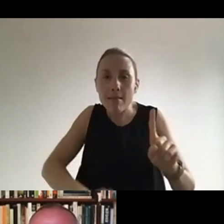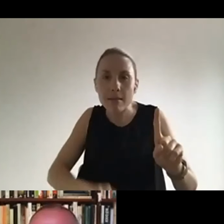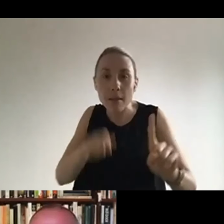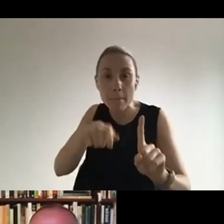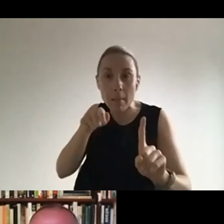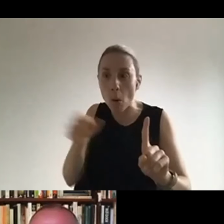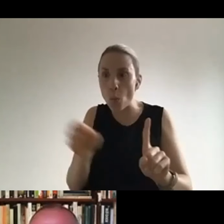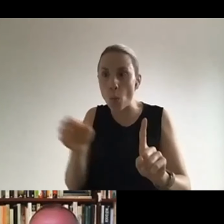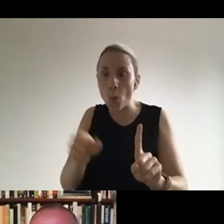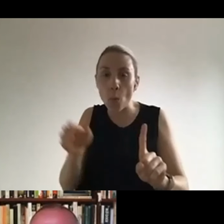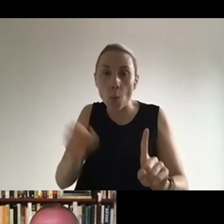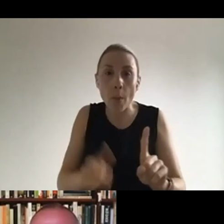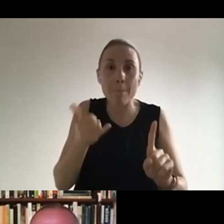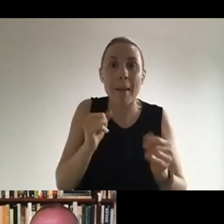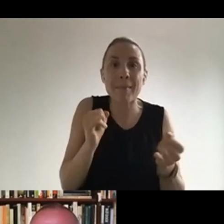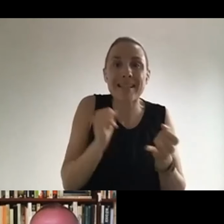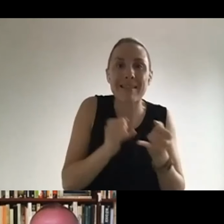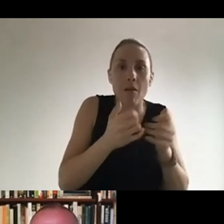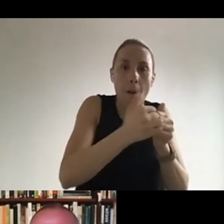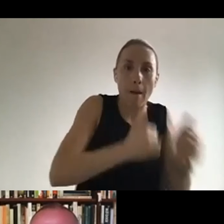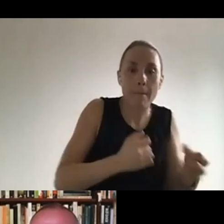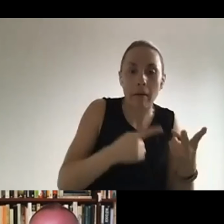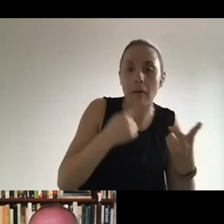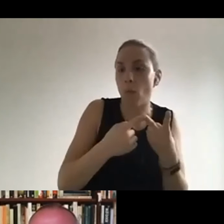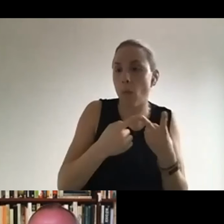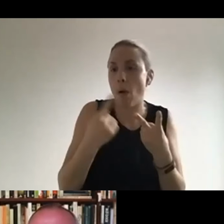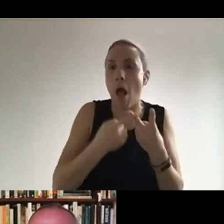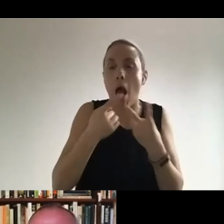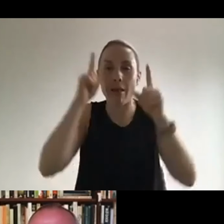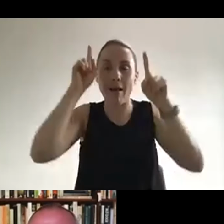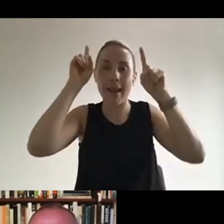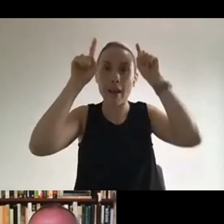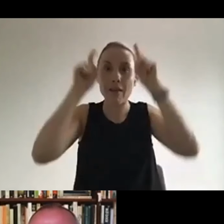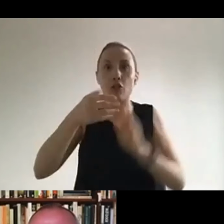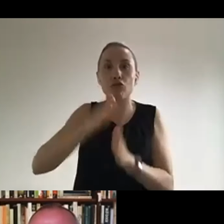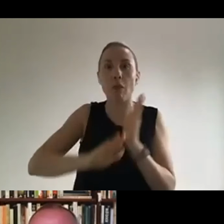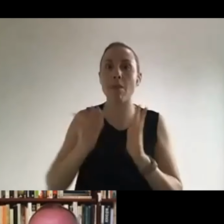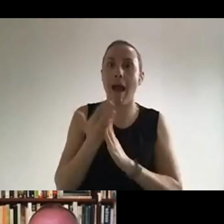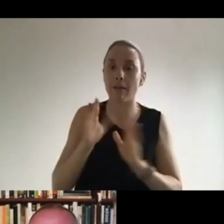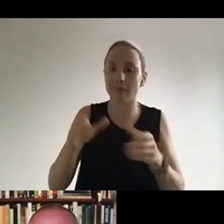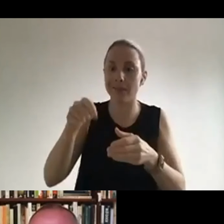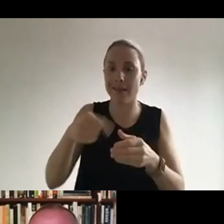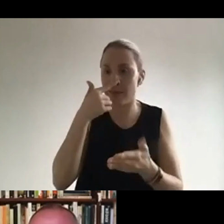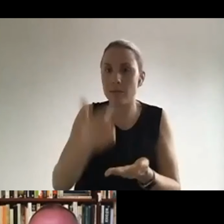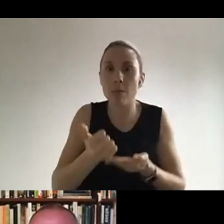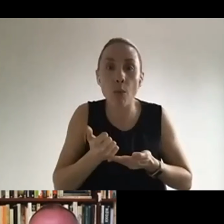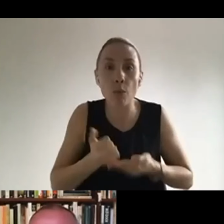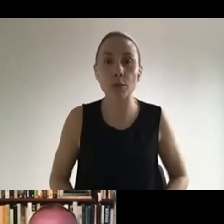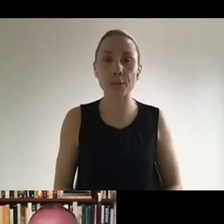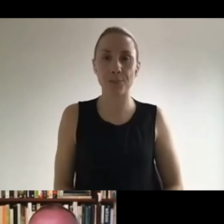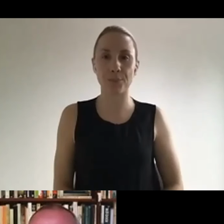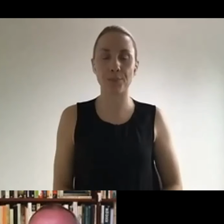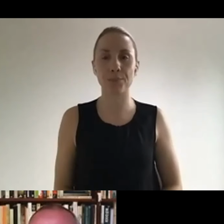innovators access? Perhaps Anne, are you able to comment on what we have at the moment? Yeah, I think